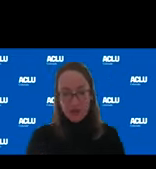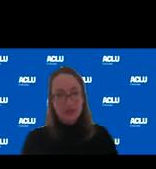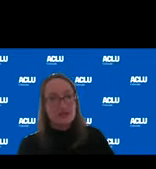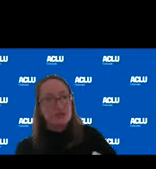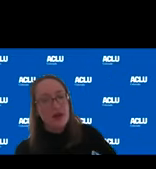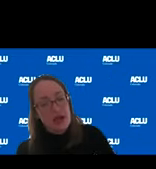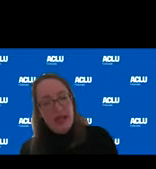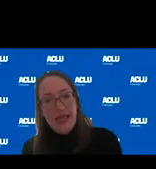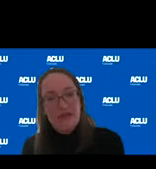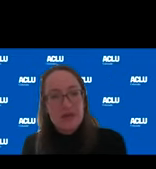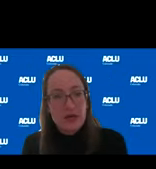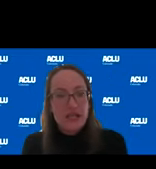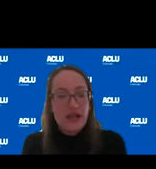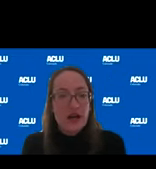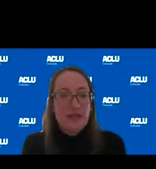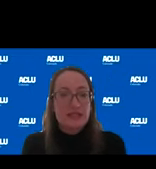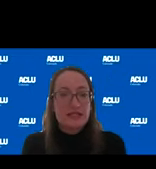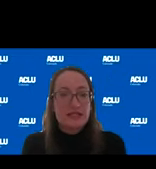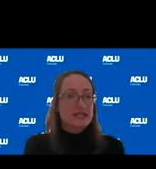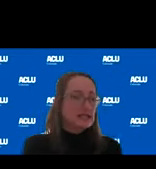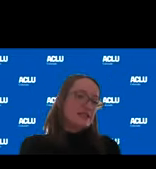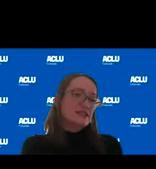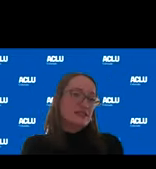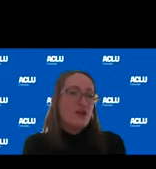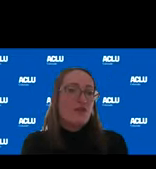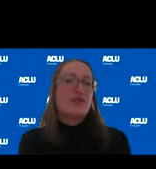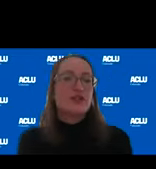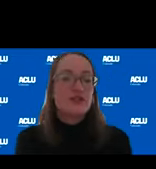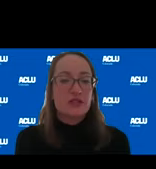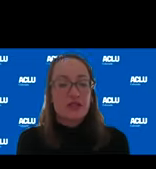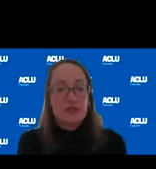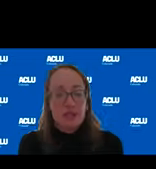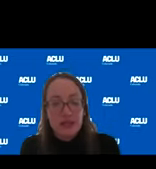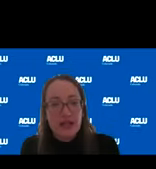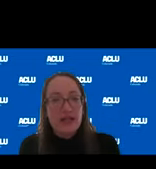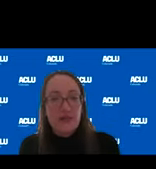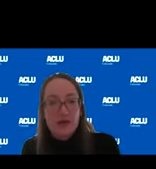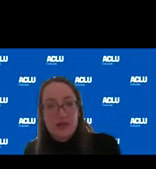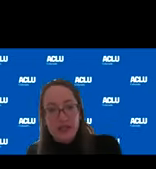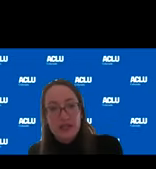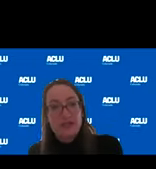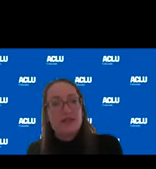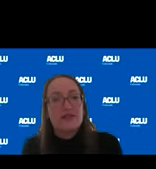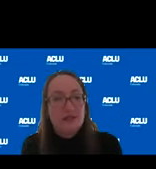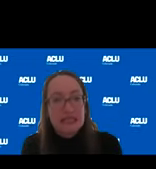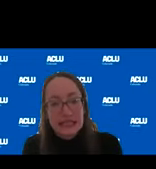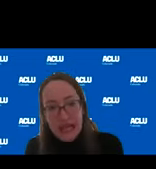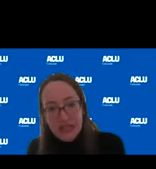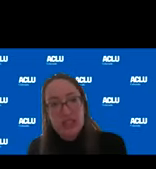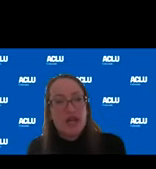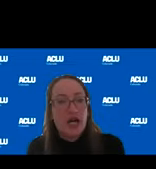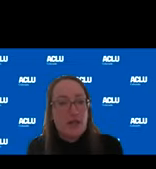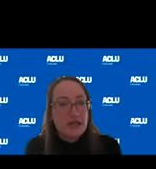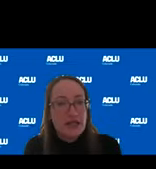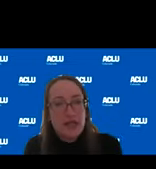welcome anew to everybody. Because this is a condensed version from our training, but we kept all the meaty good stuff so you can take